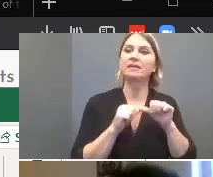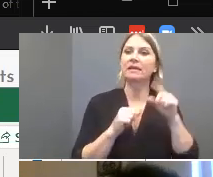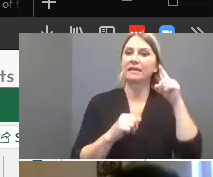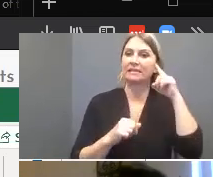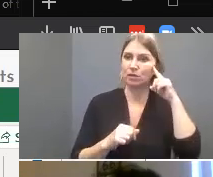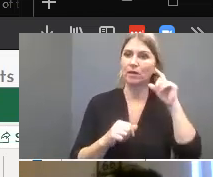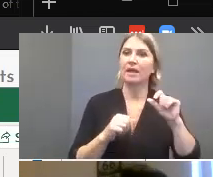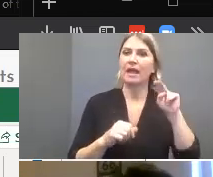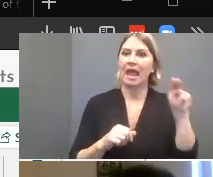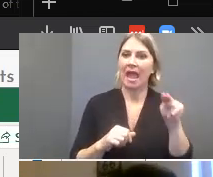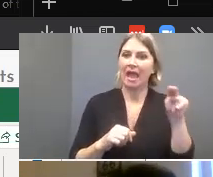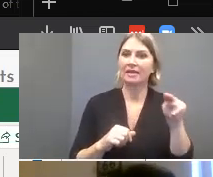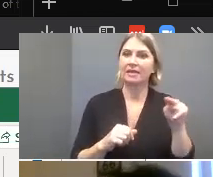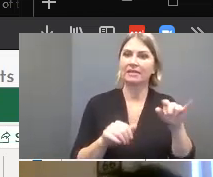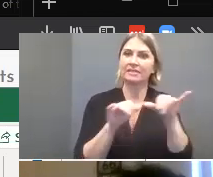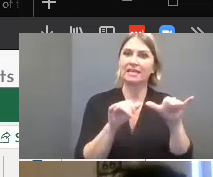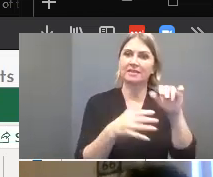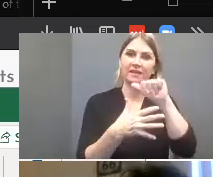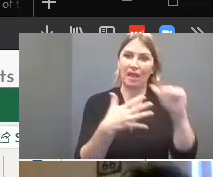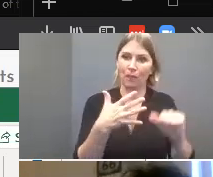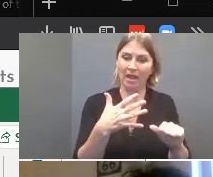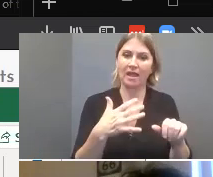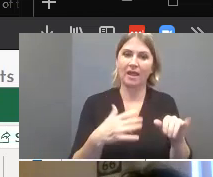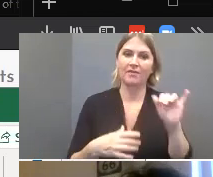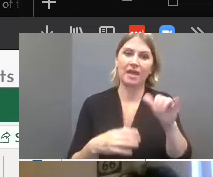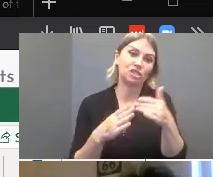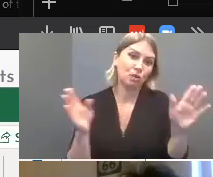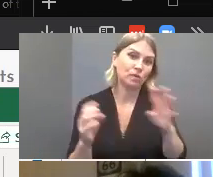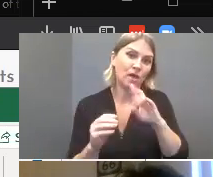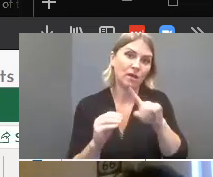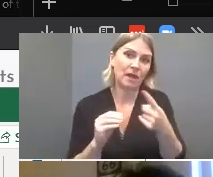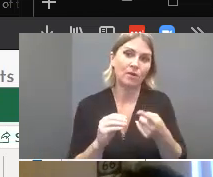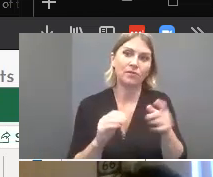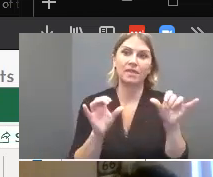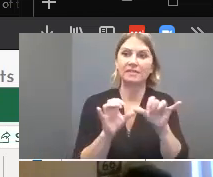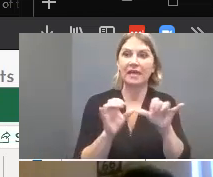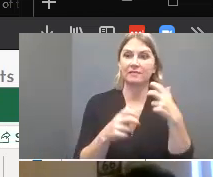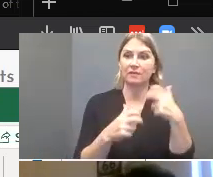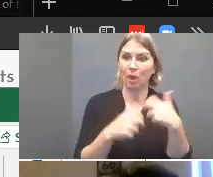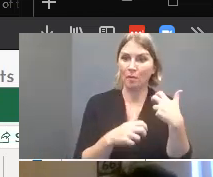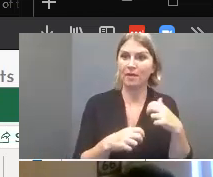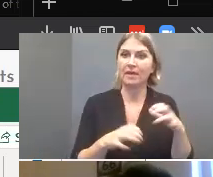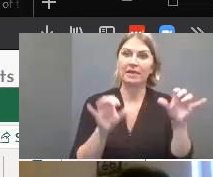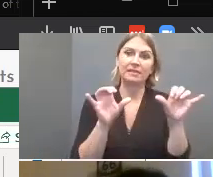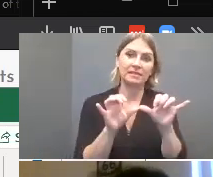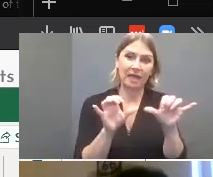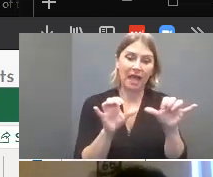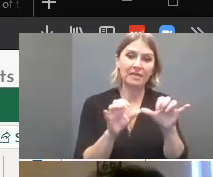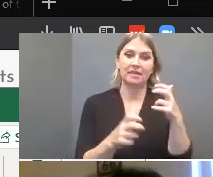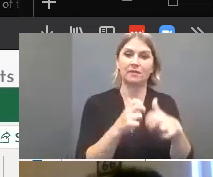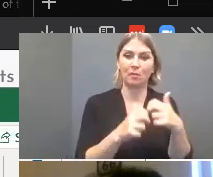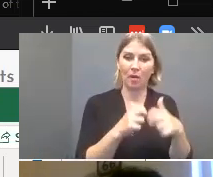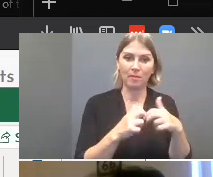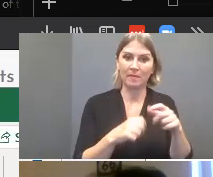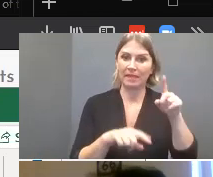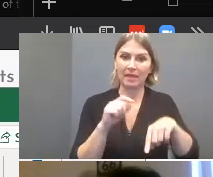of an array, and that cannot be negative. So in general, we are going to talk about the size of the problem, and the size of the problem cannot be negative. So we are